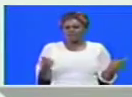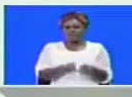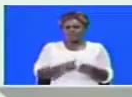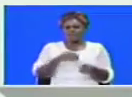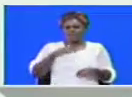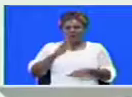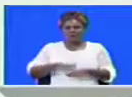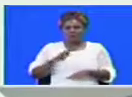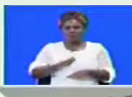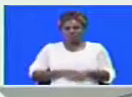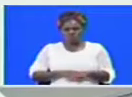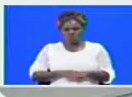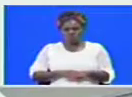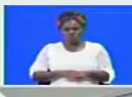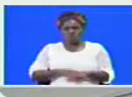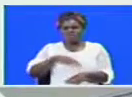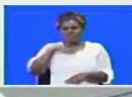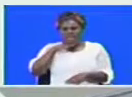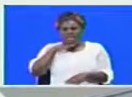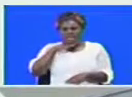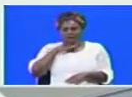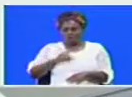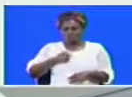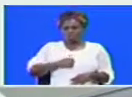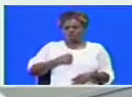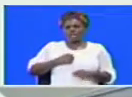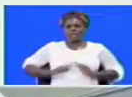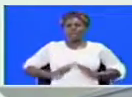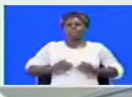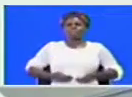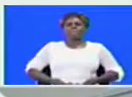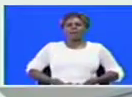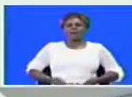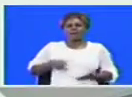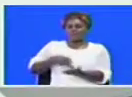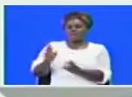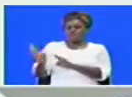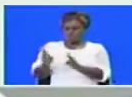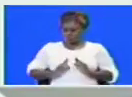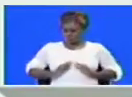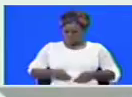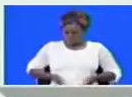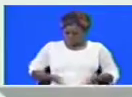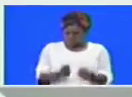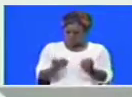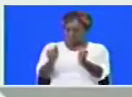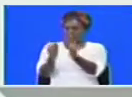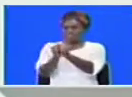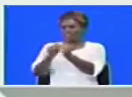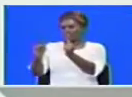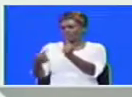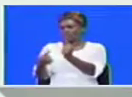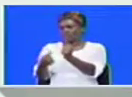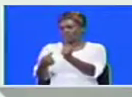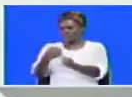a very good maternity package. Yes, we have a maternity package where we pay normal delivery 10,000 and